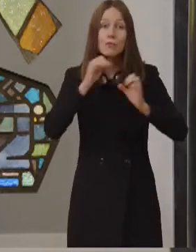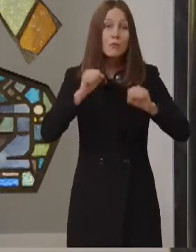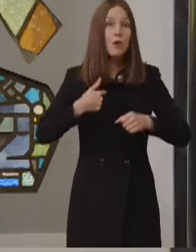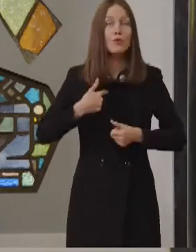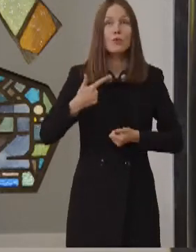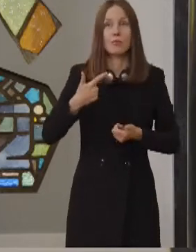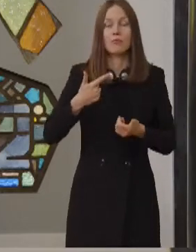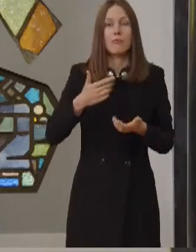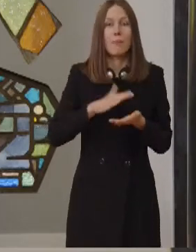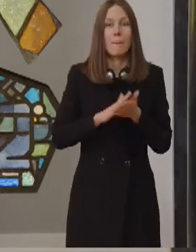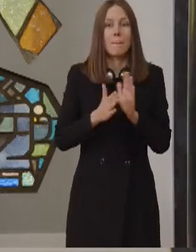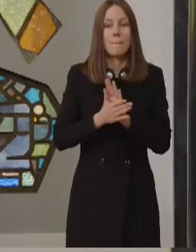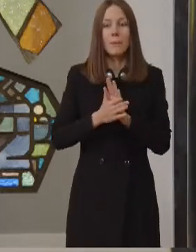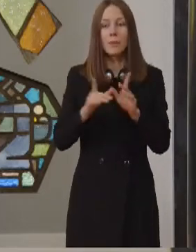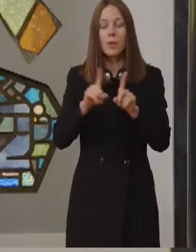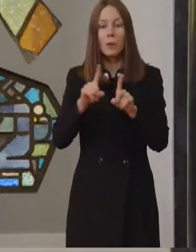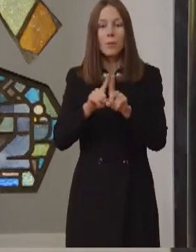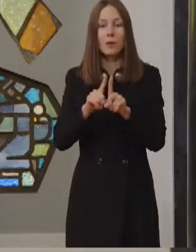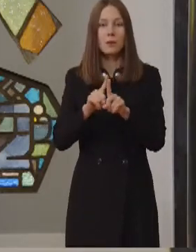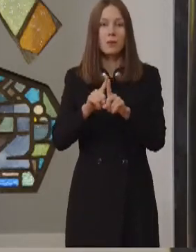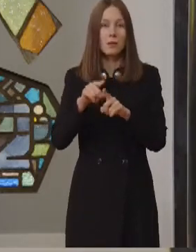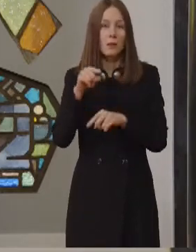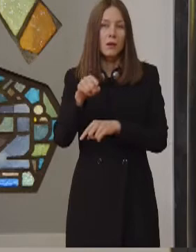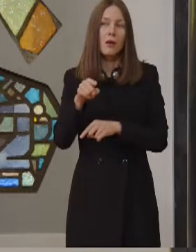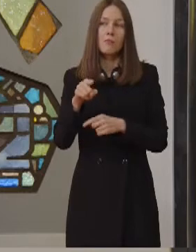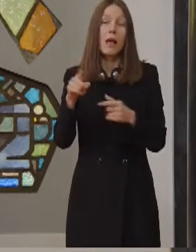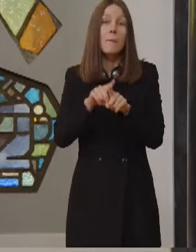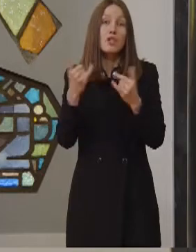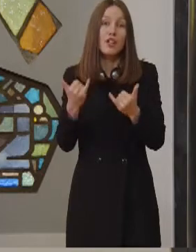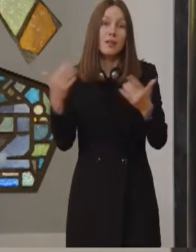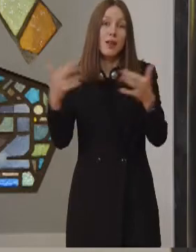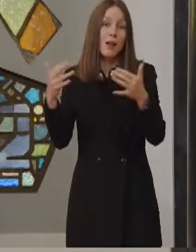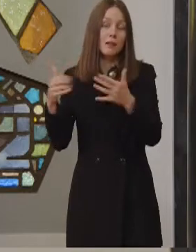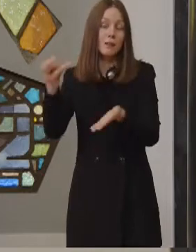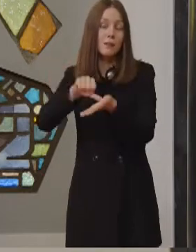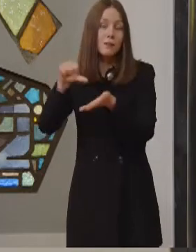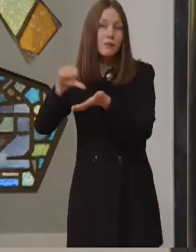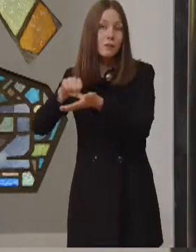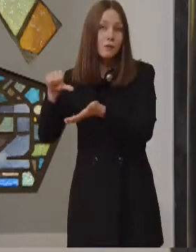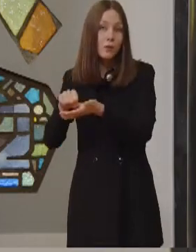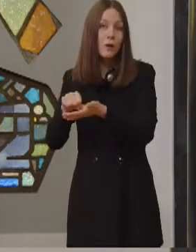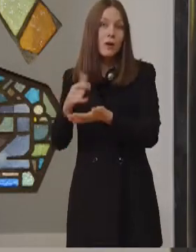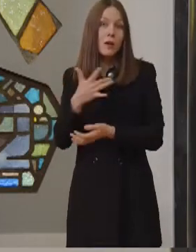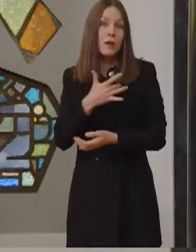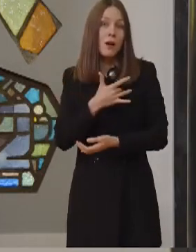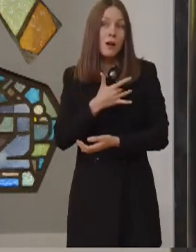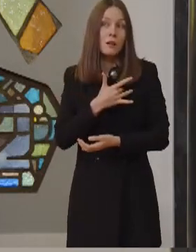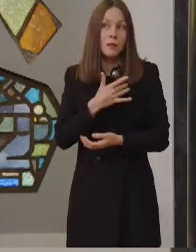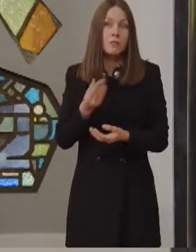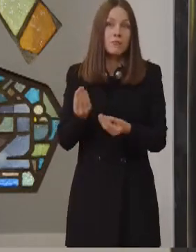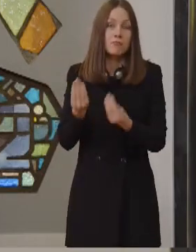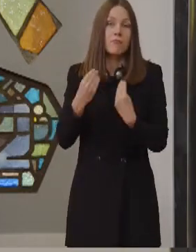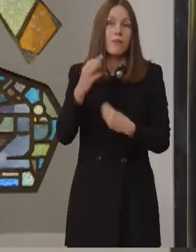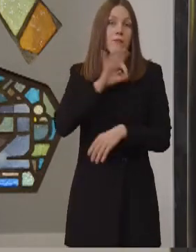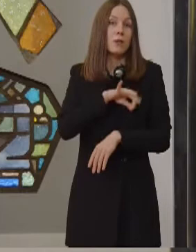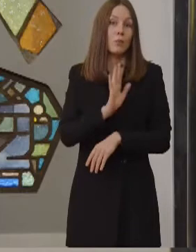In our debate, I am ready to take part in any debate, just like the debate today, and